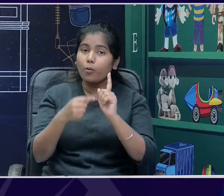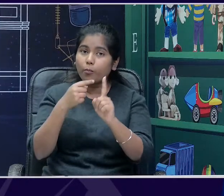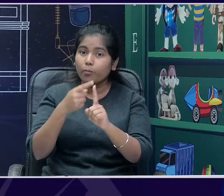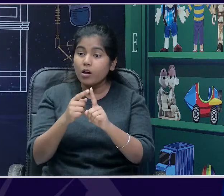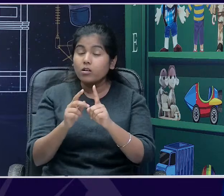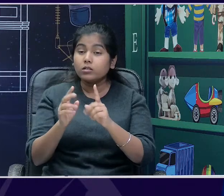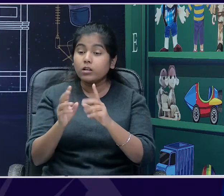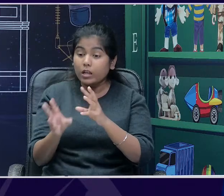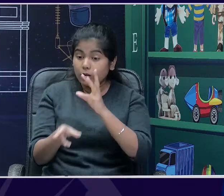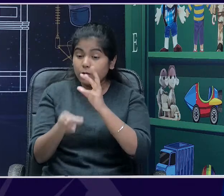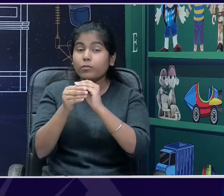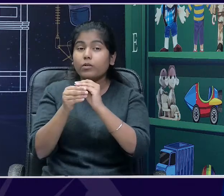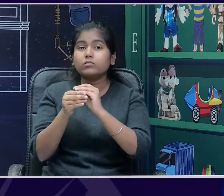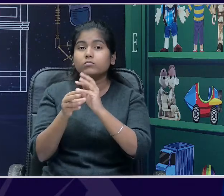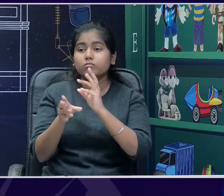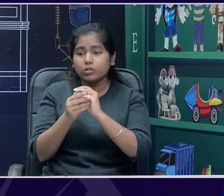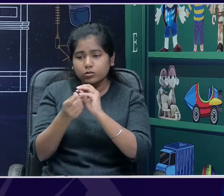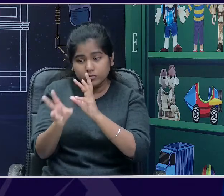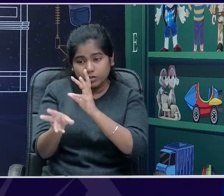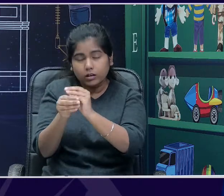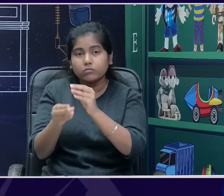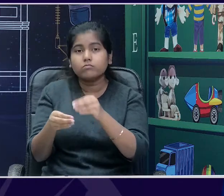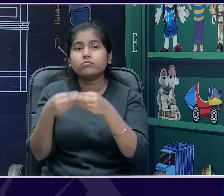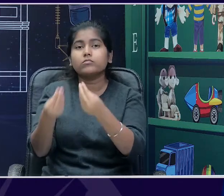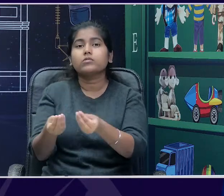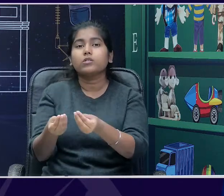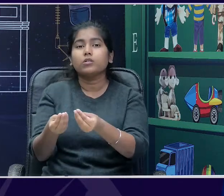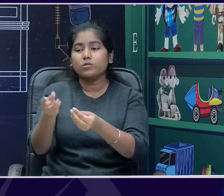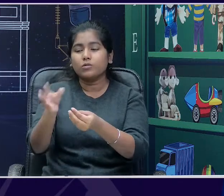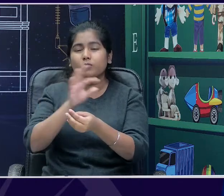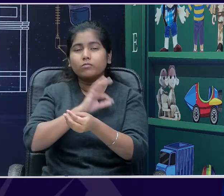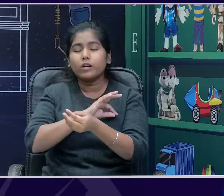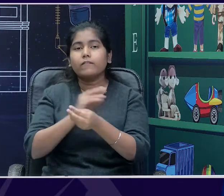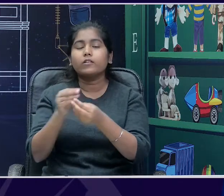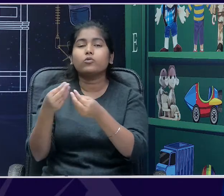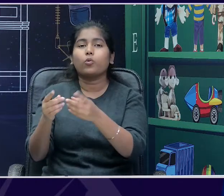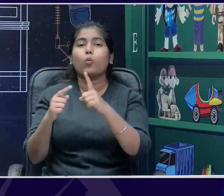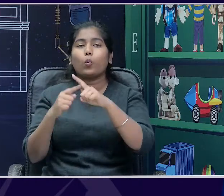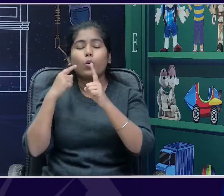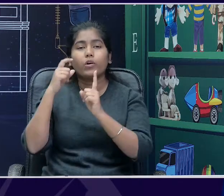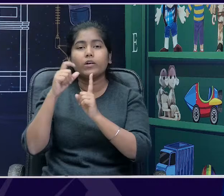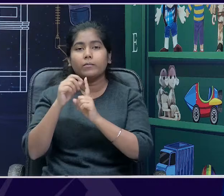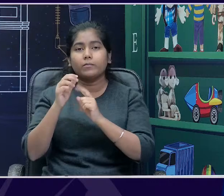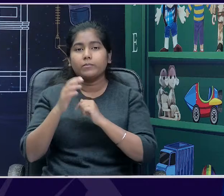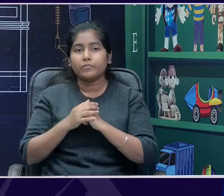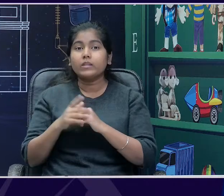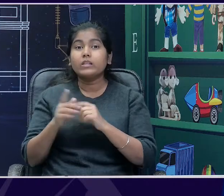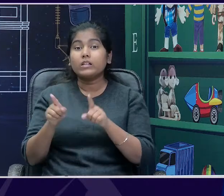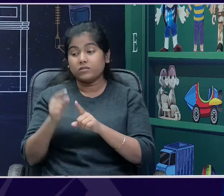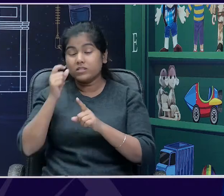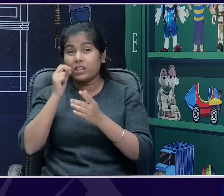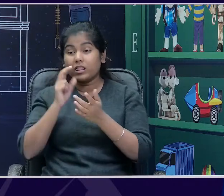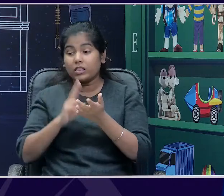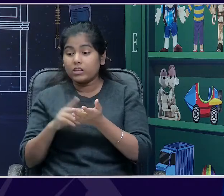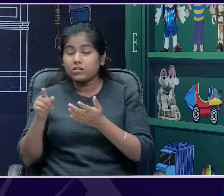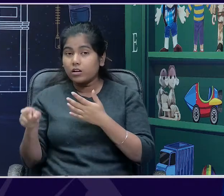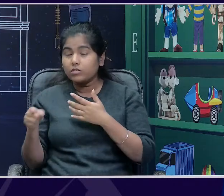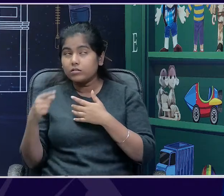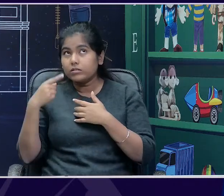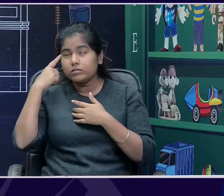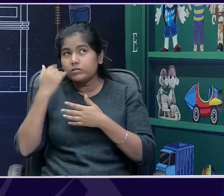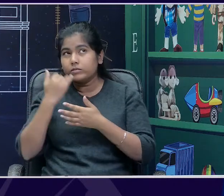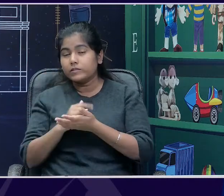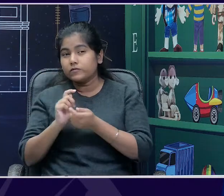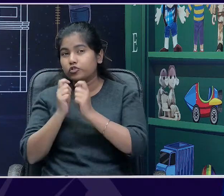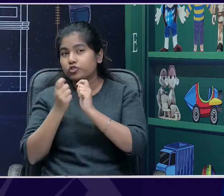gesture. That's why Nishad was, changing his notion. Okay. 8th point, he